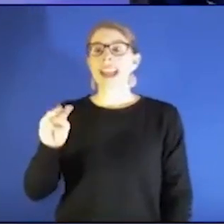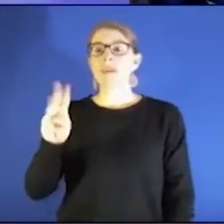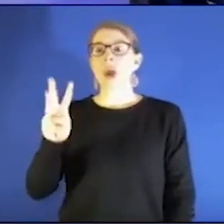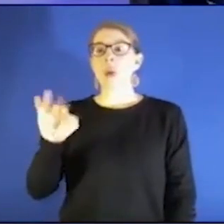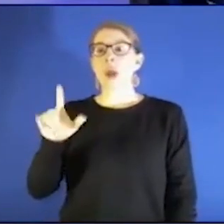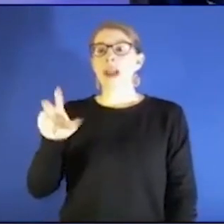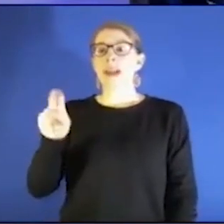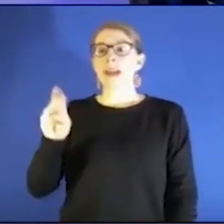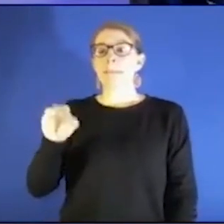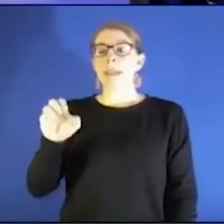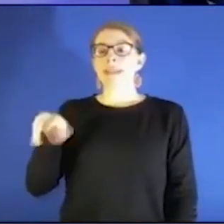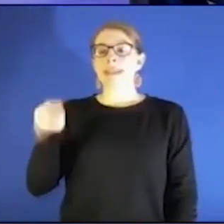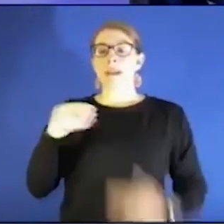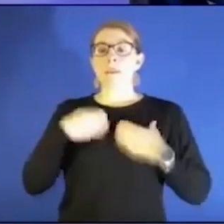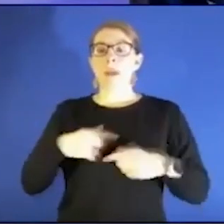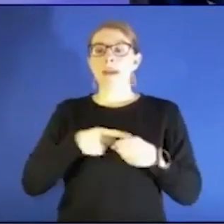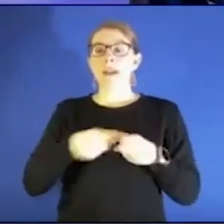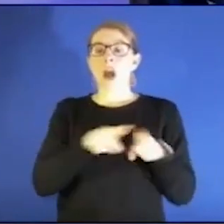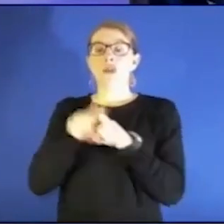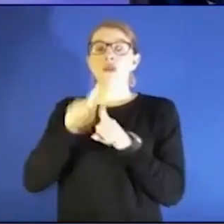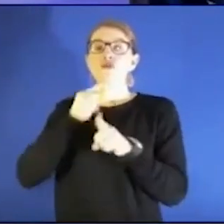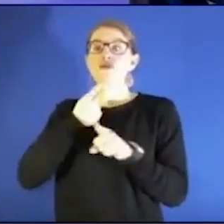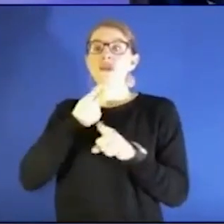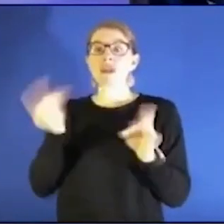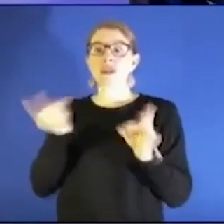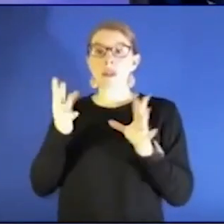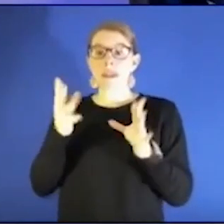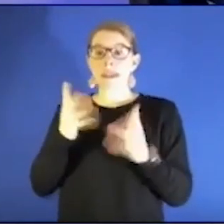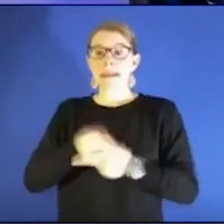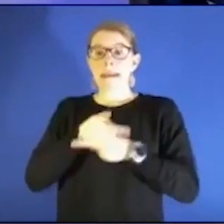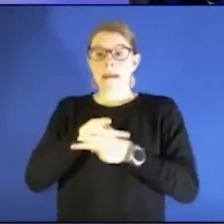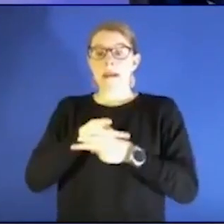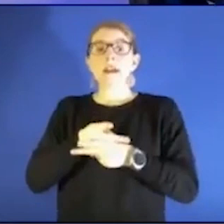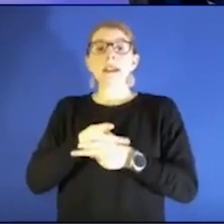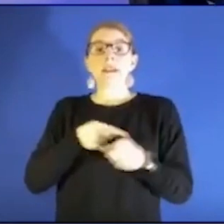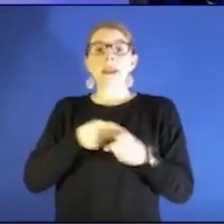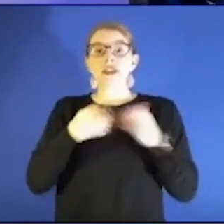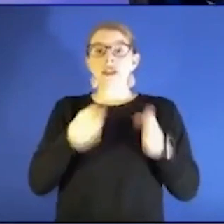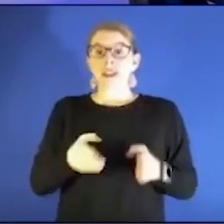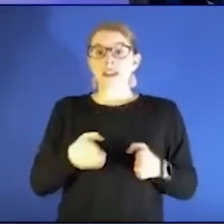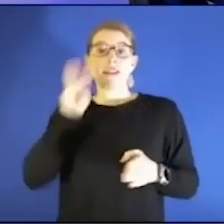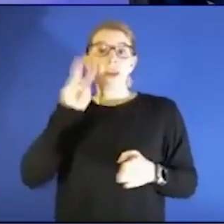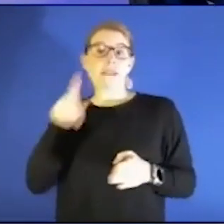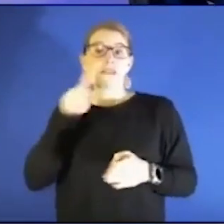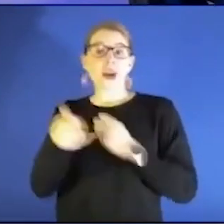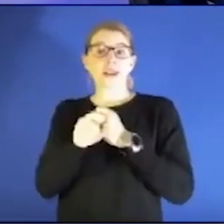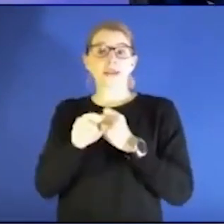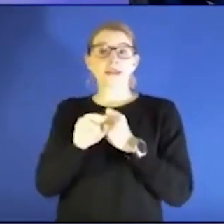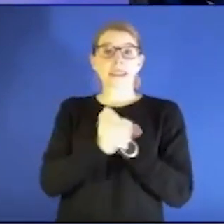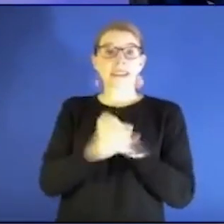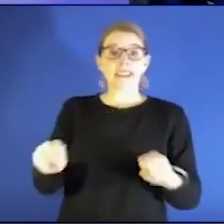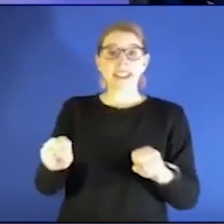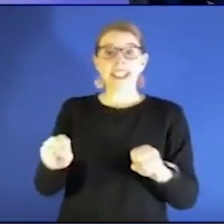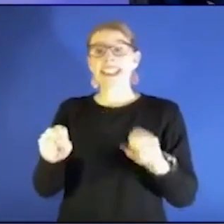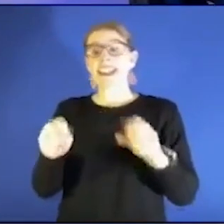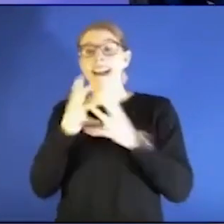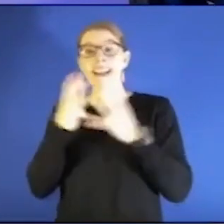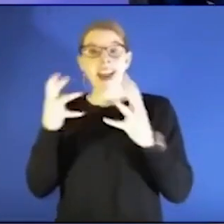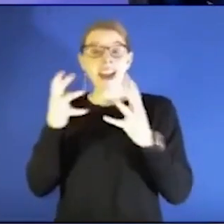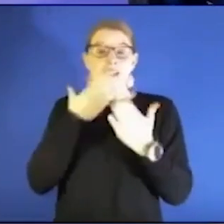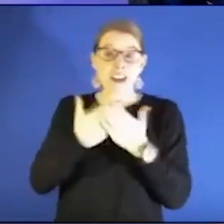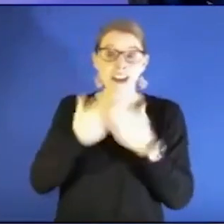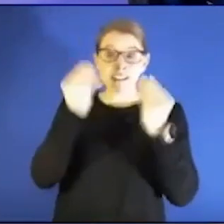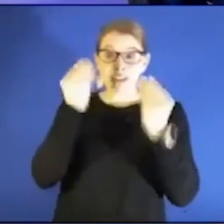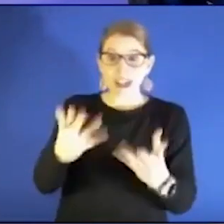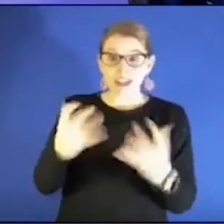pulmonologist and critical care specialist and VP of Quality and Safety here at the health system. Lots of big titles, lots of good information for us today.